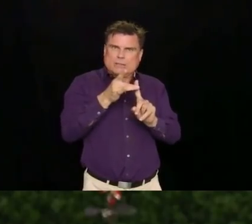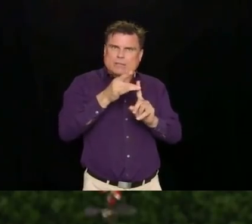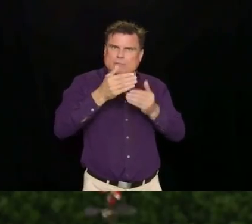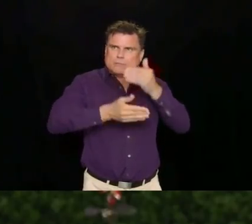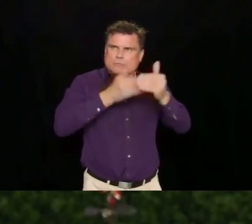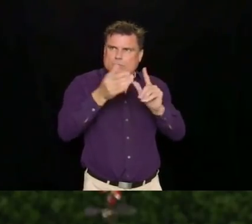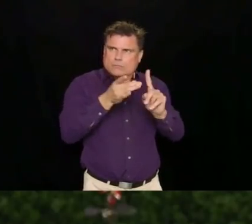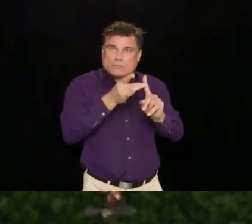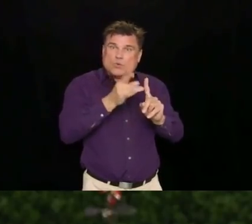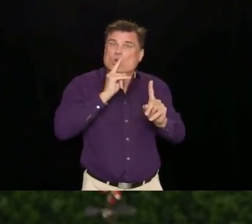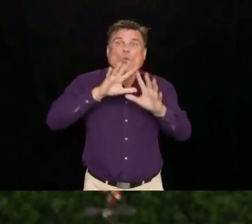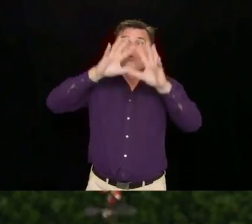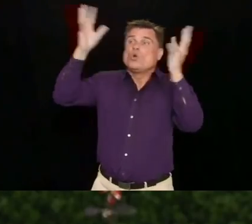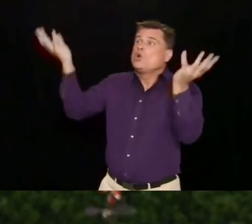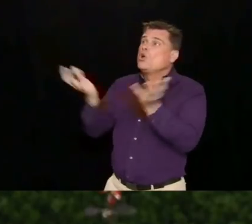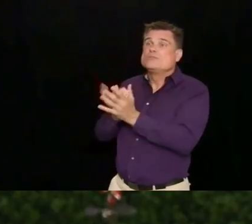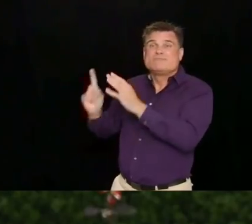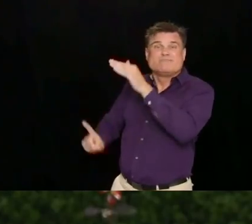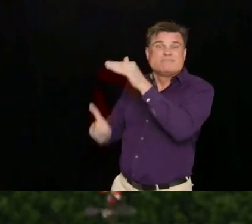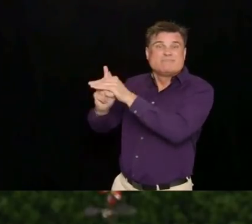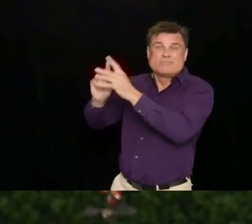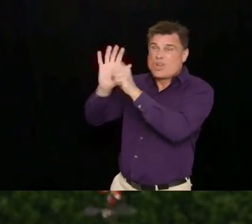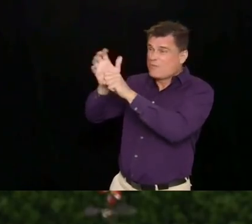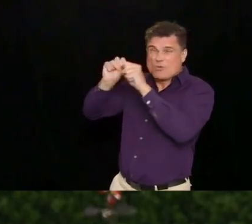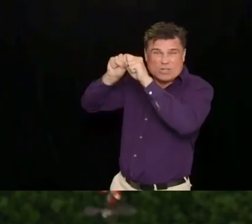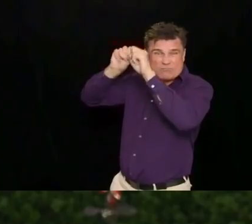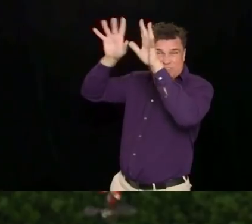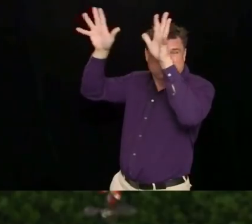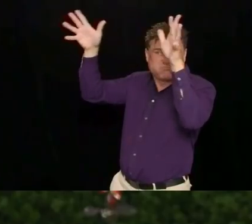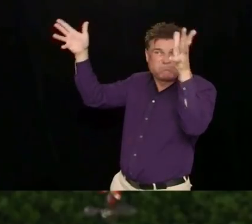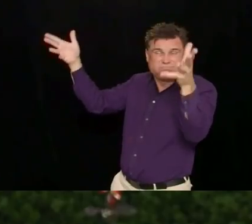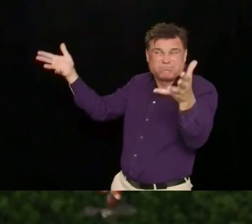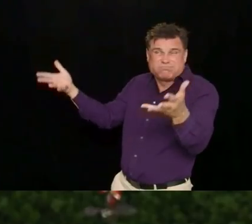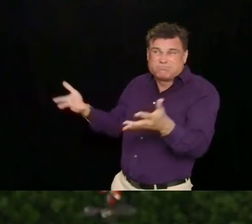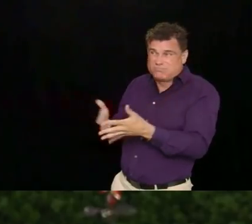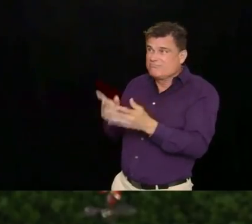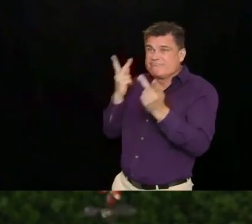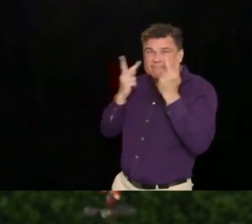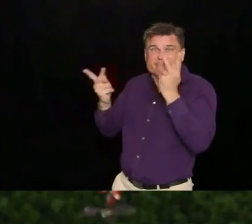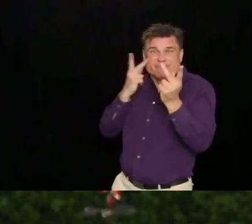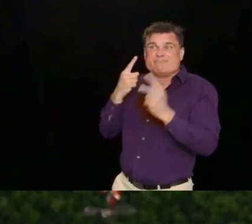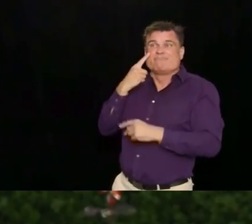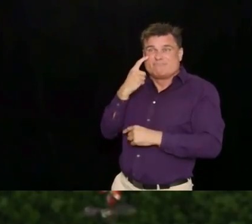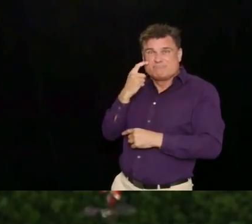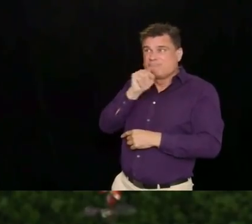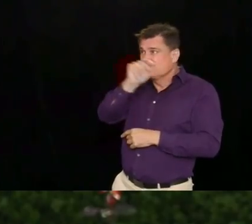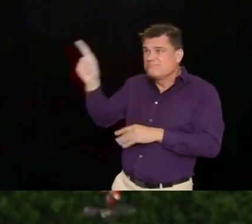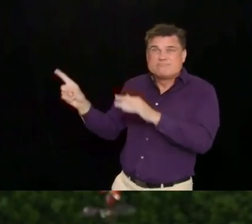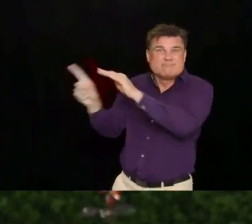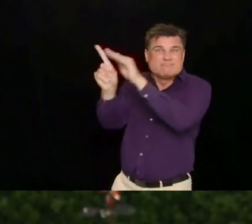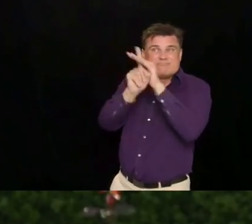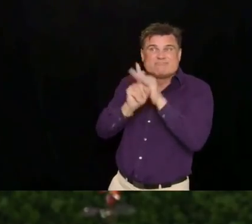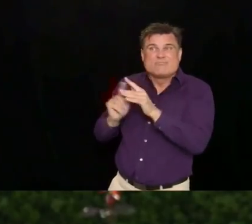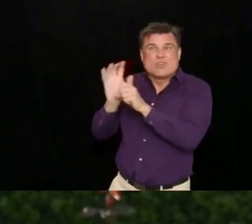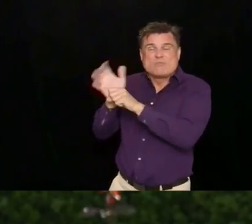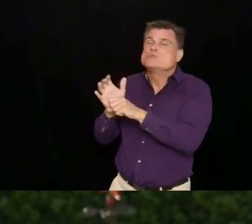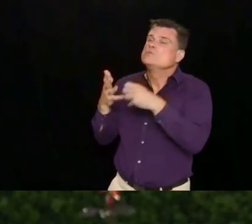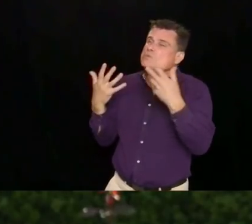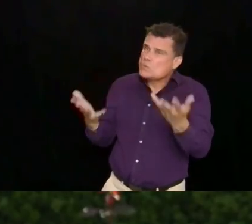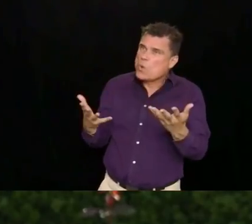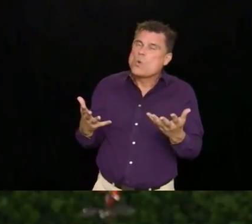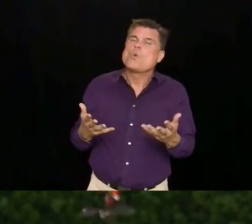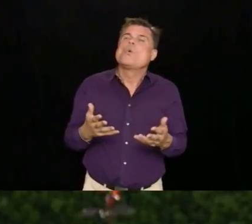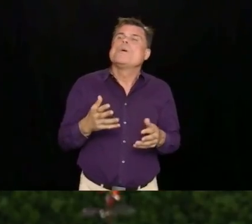other jurisdictions around British Columbia how many cases we see. And what I'm suggesting to people is we can